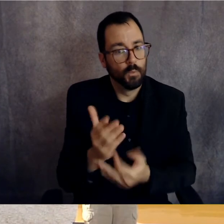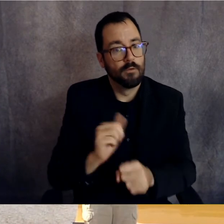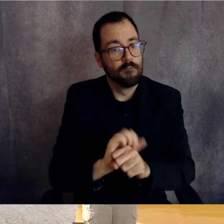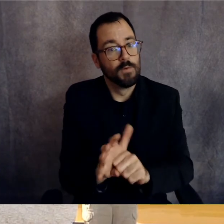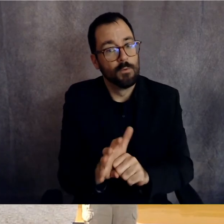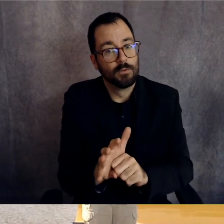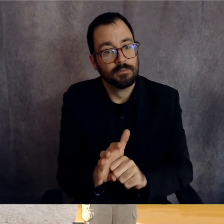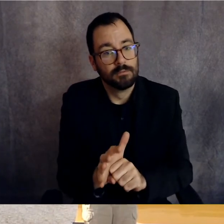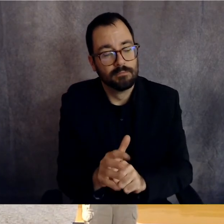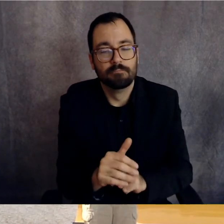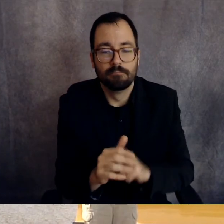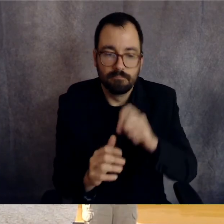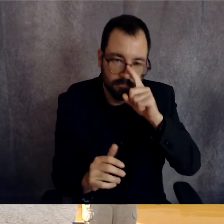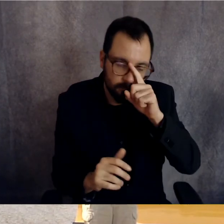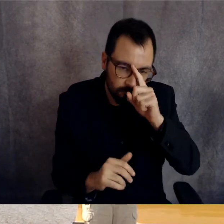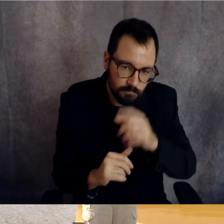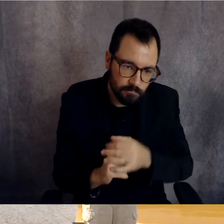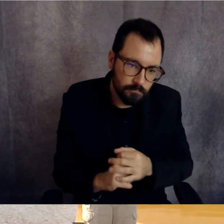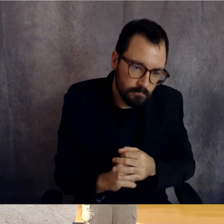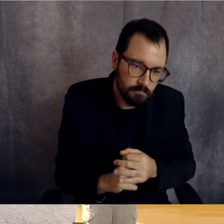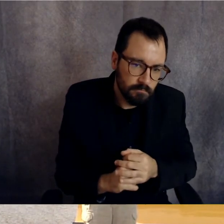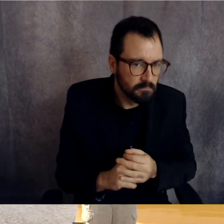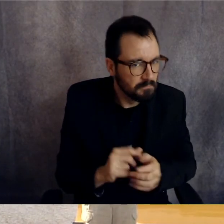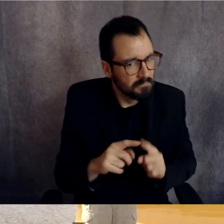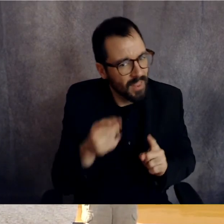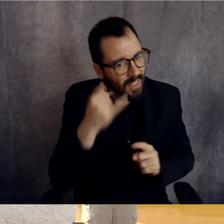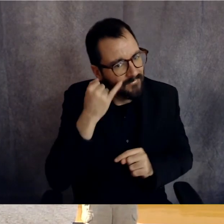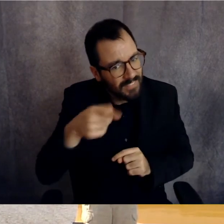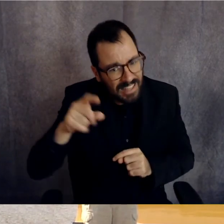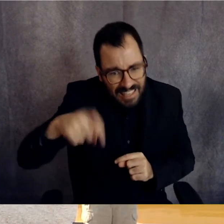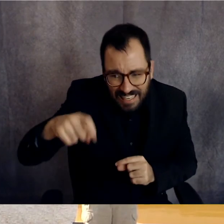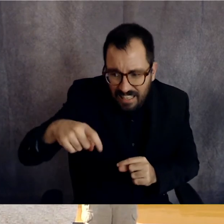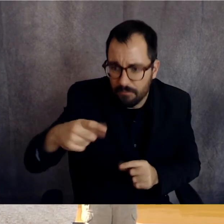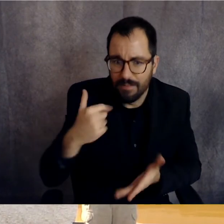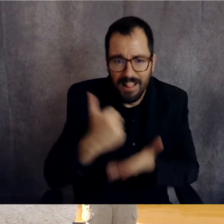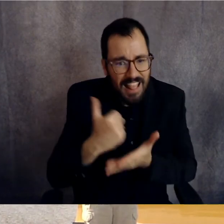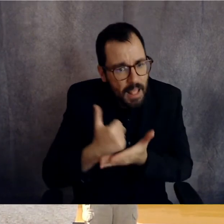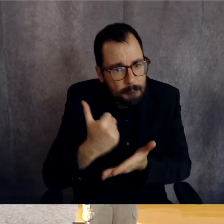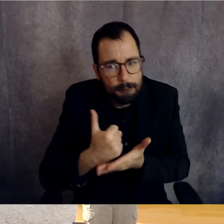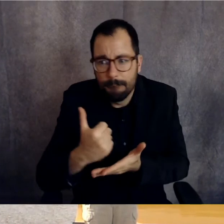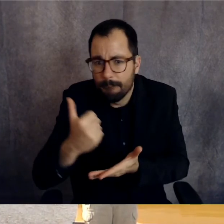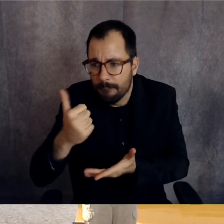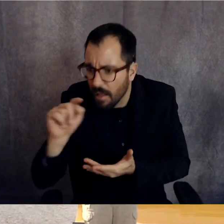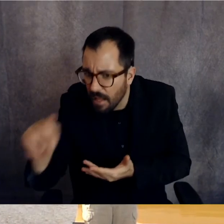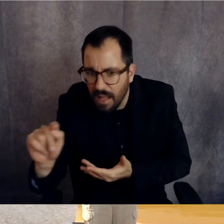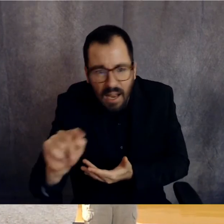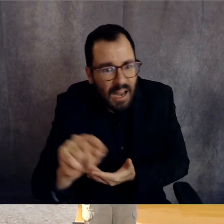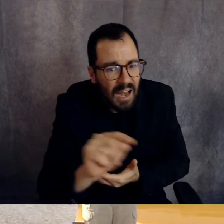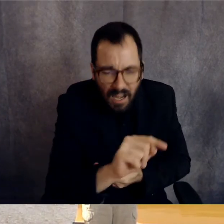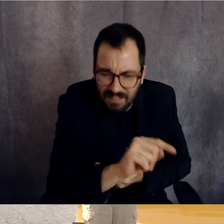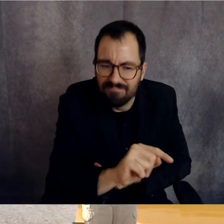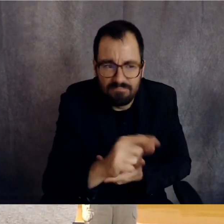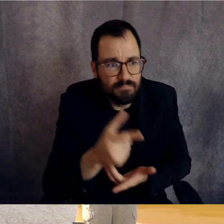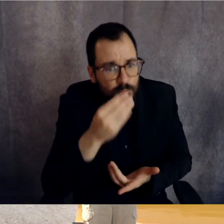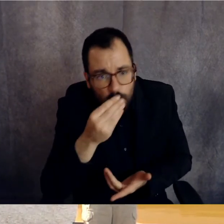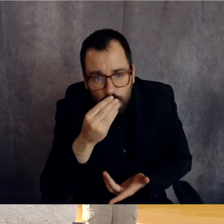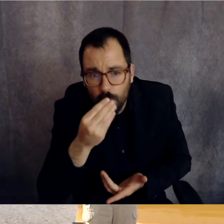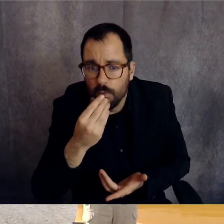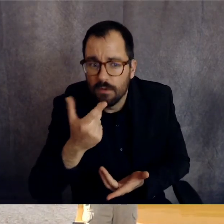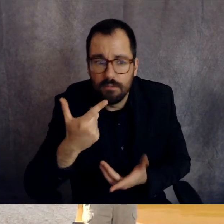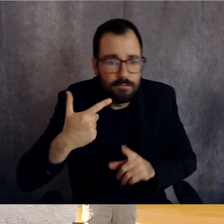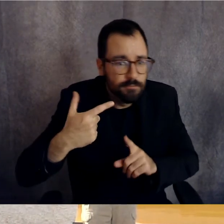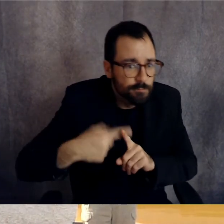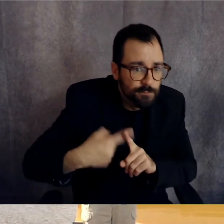through snow. If you know of someone in your neighborhood who needs help, who needs rental assistance, who needs trouble for food and food assistance, please